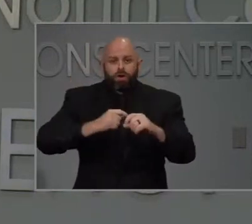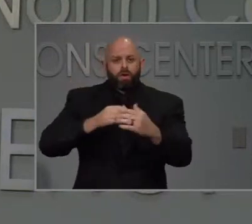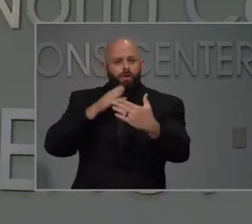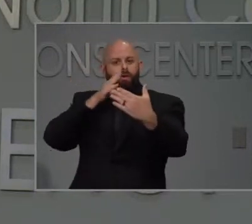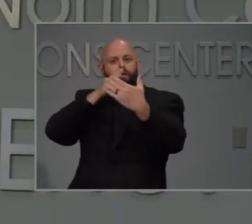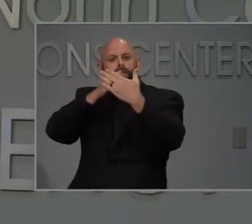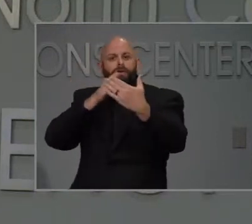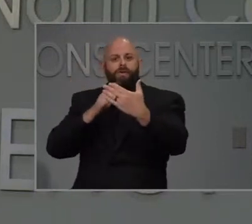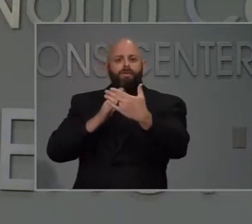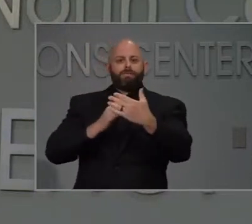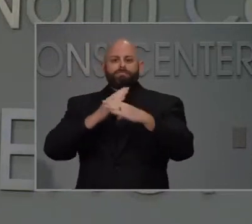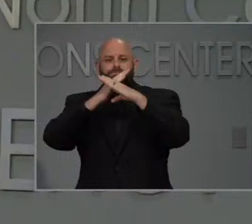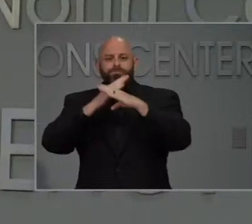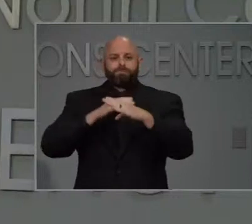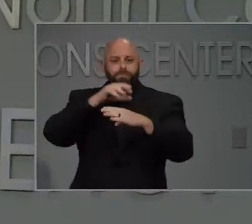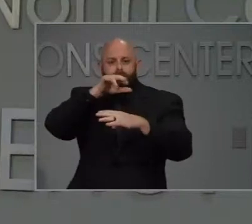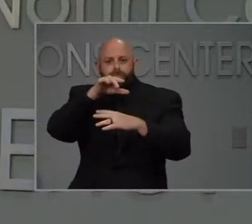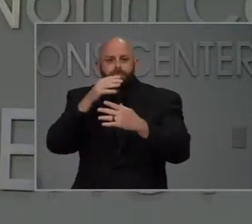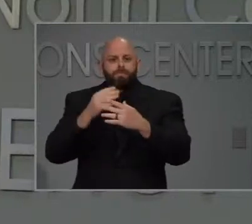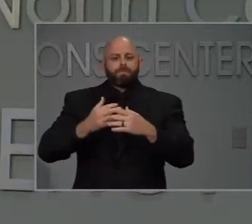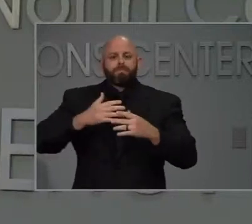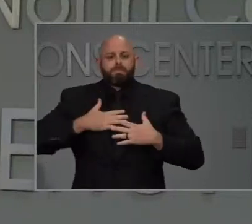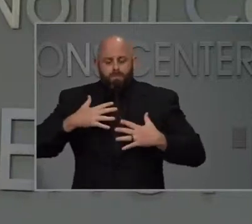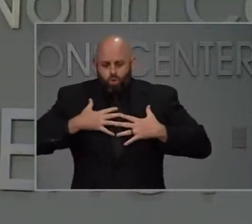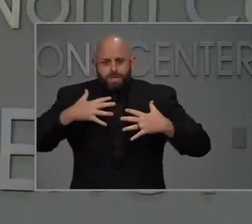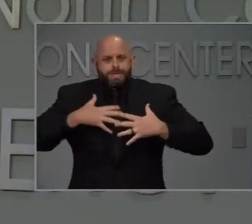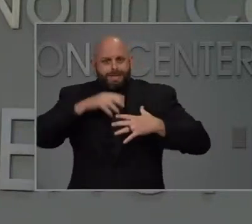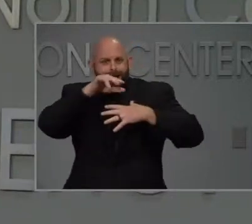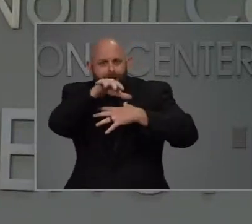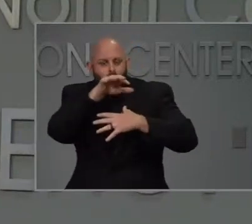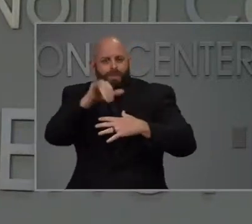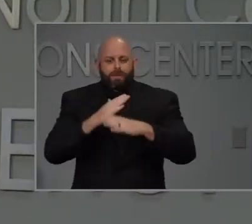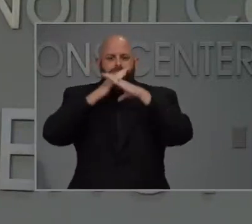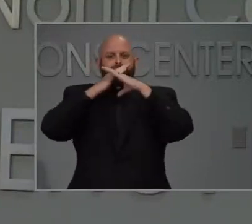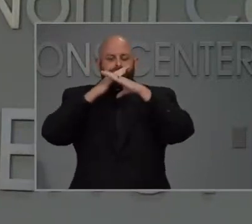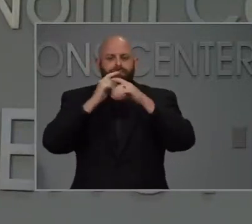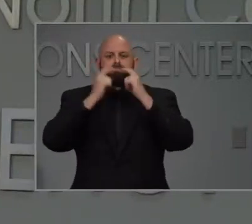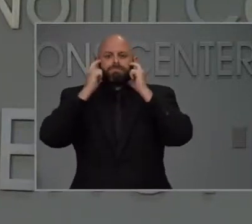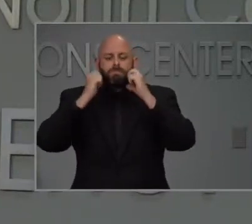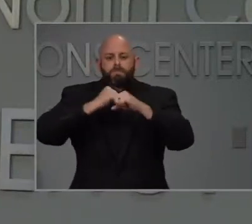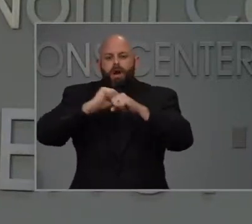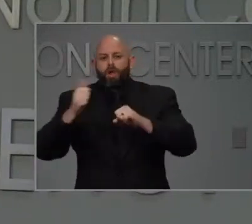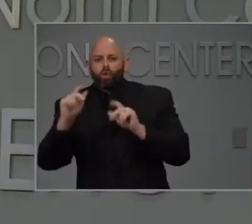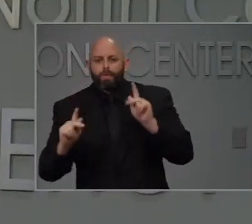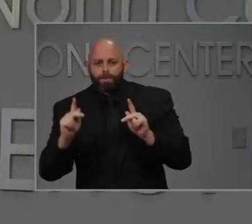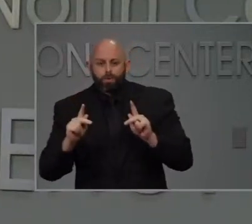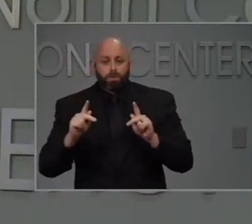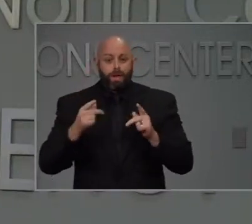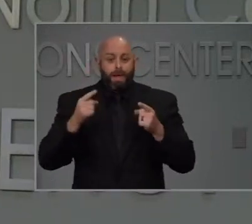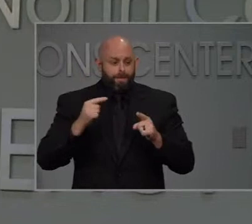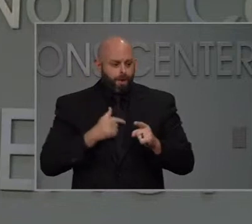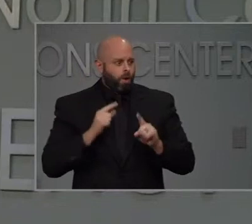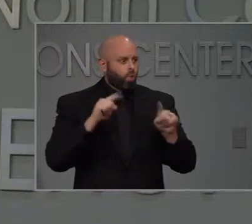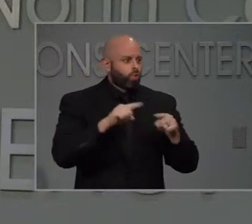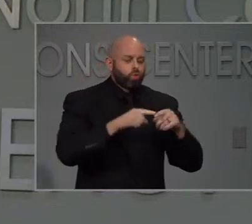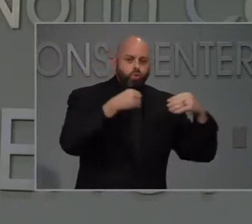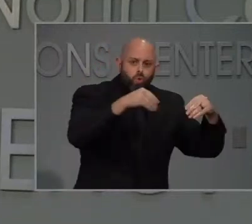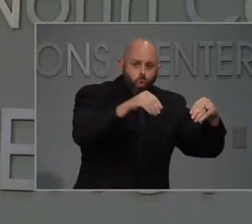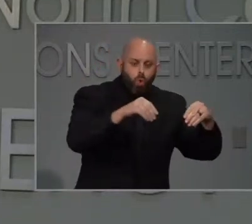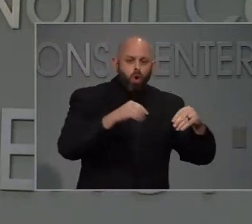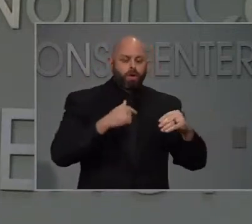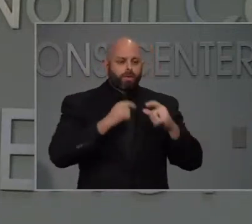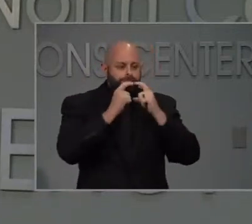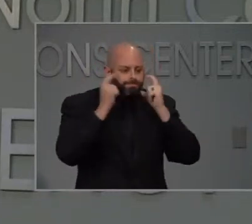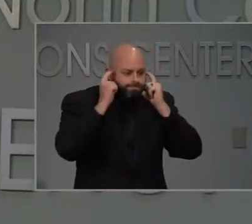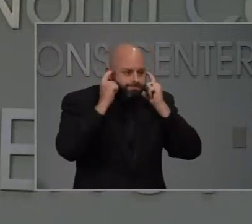people that you are shopping beside in a retail store. And so we're going to continue to push